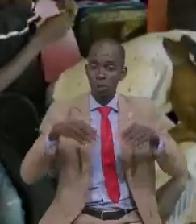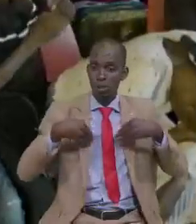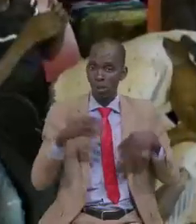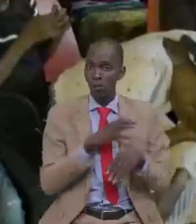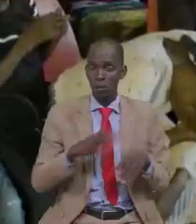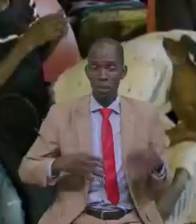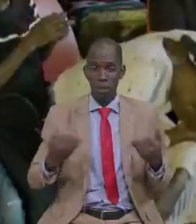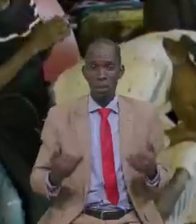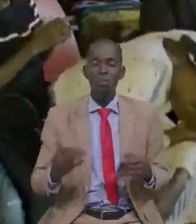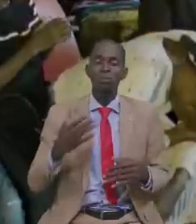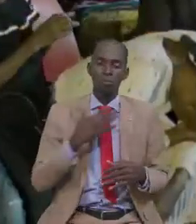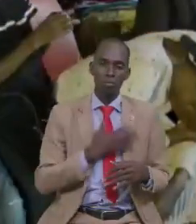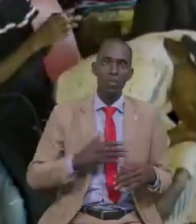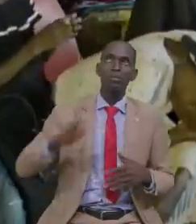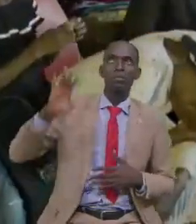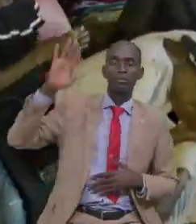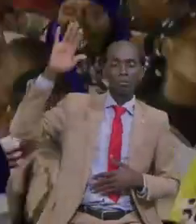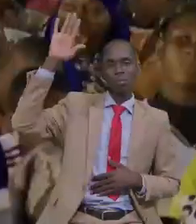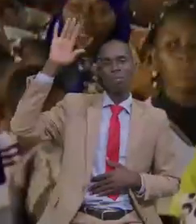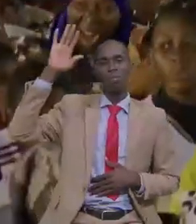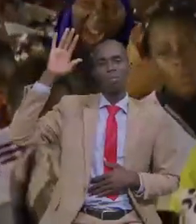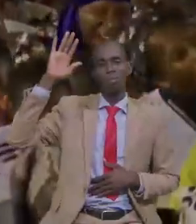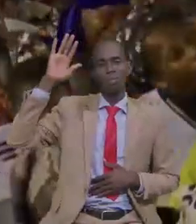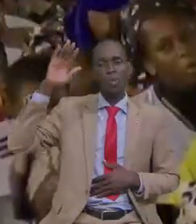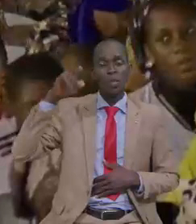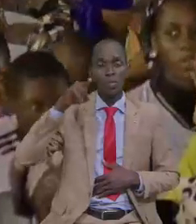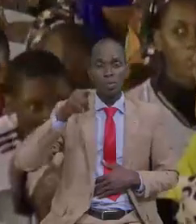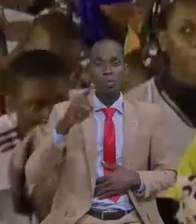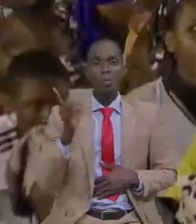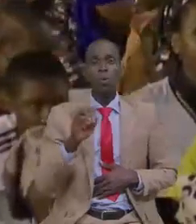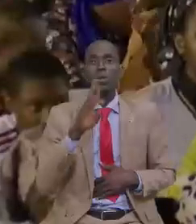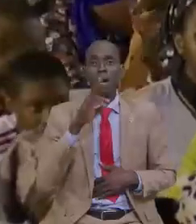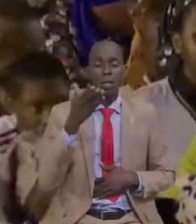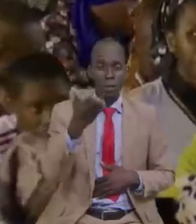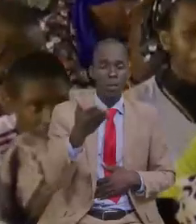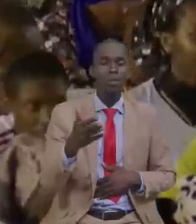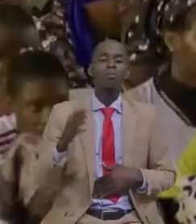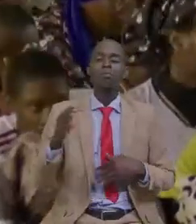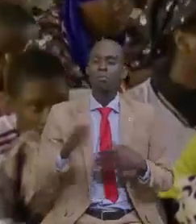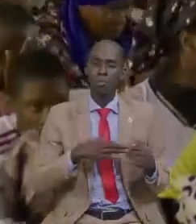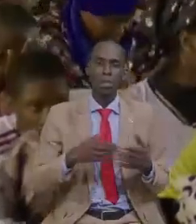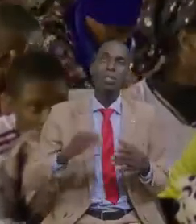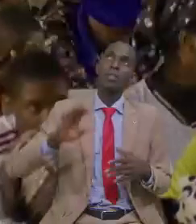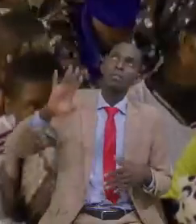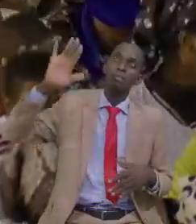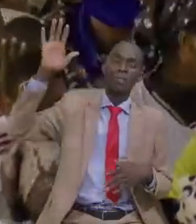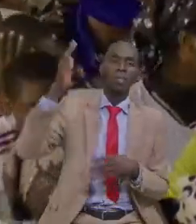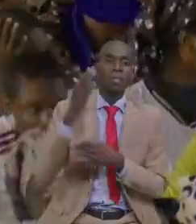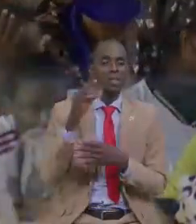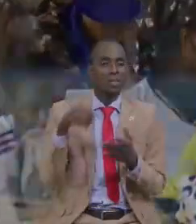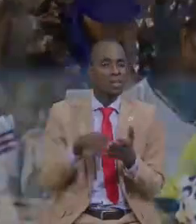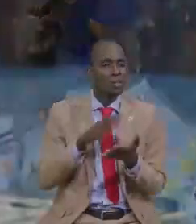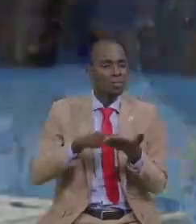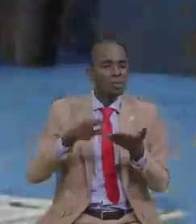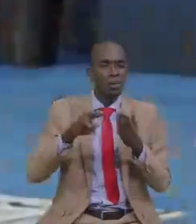there. Those who are online, you want this forgiveness is real. It will give you peace of my joy